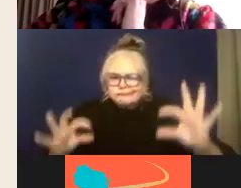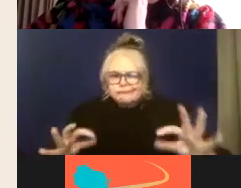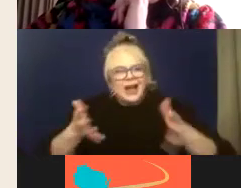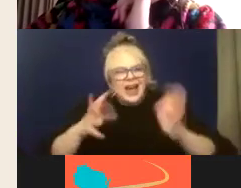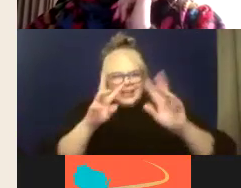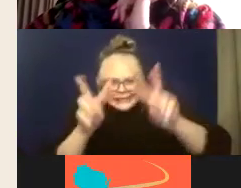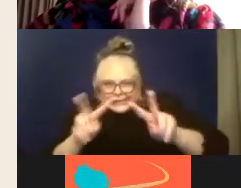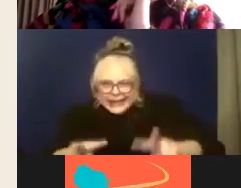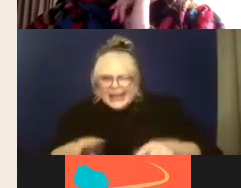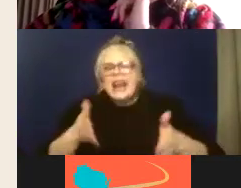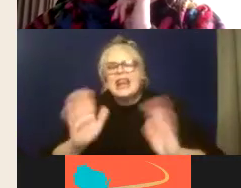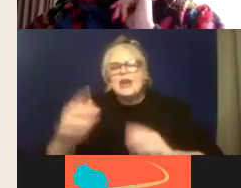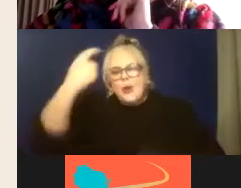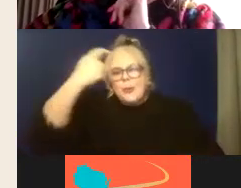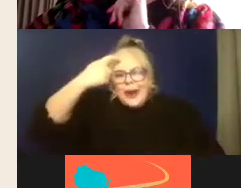related to